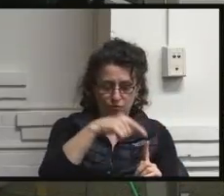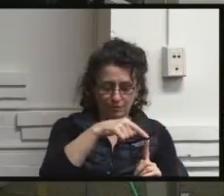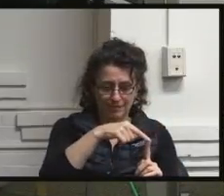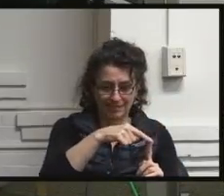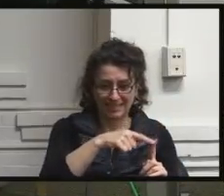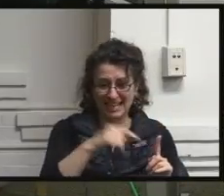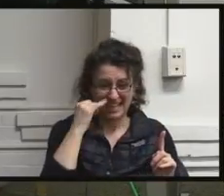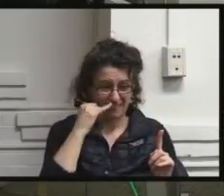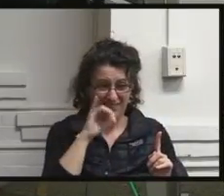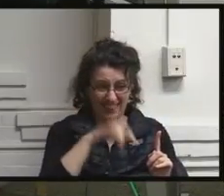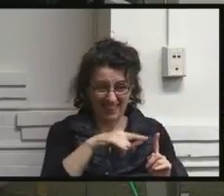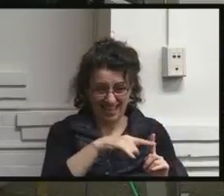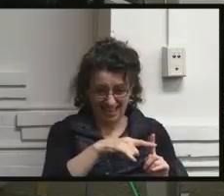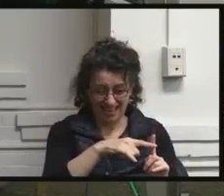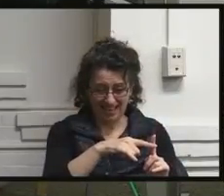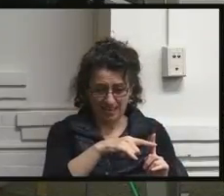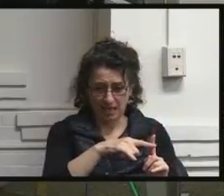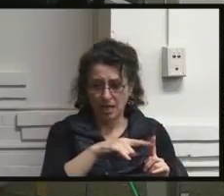bottom would have been